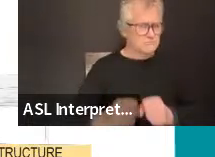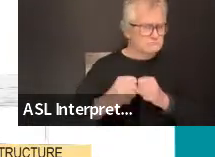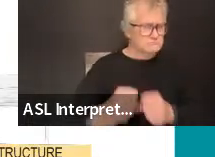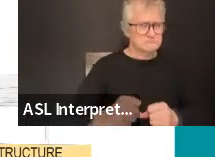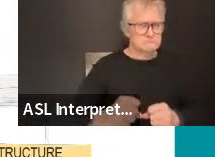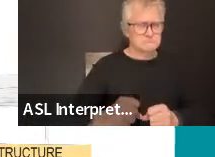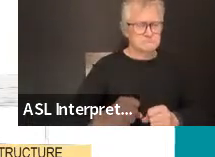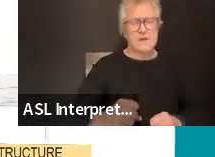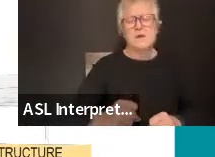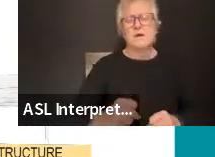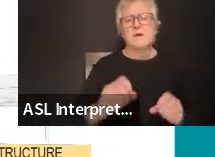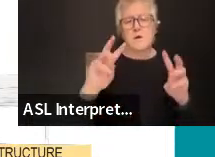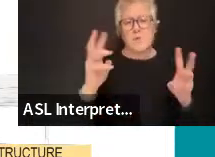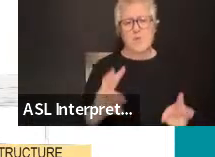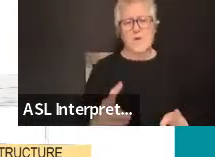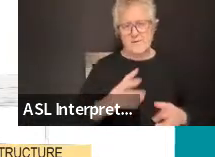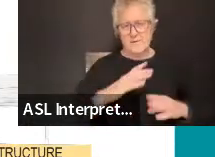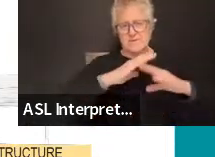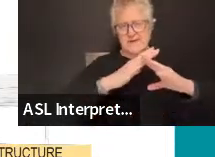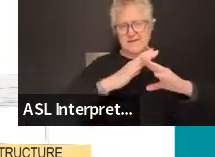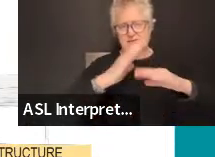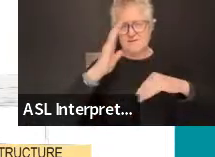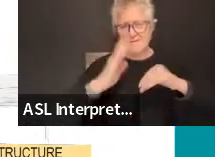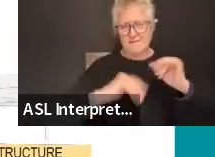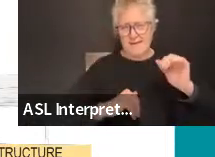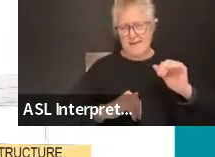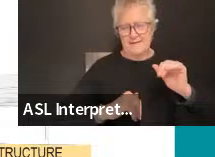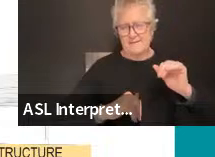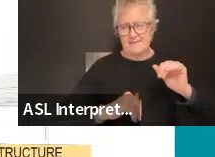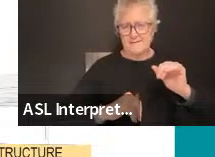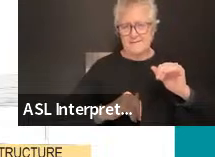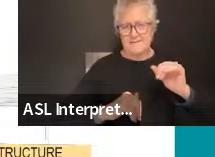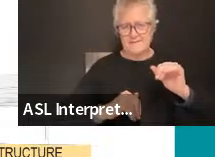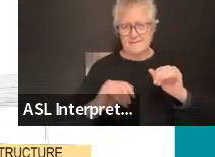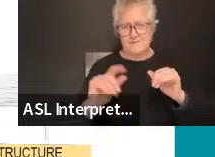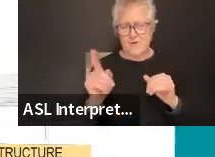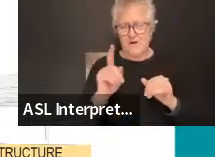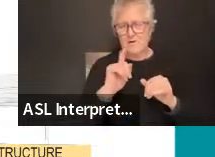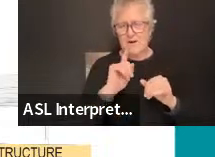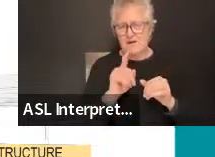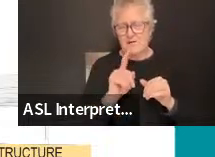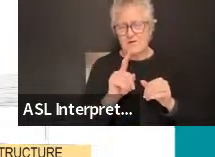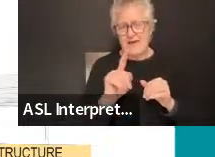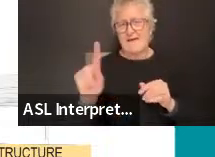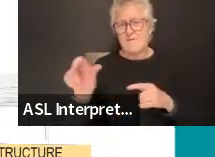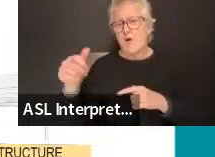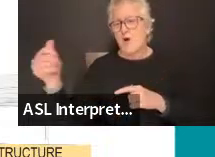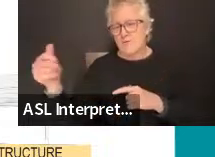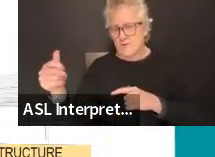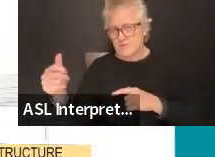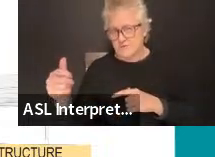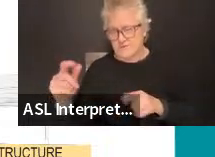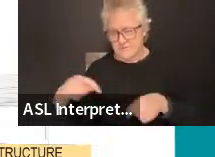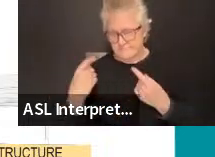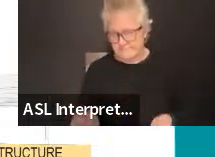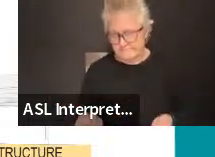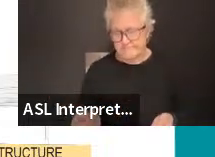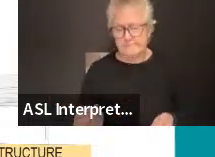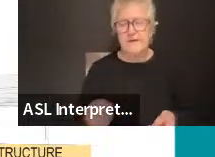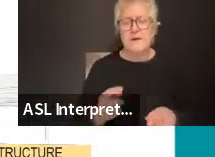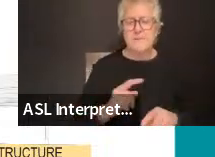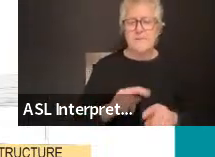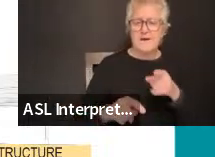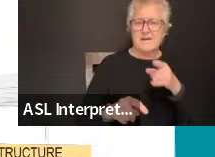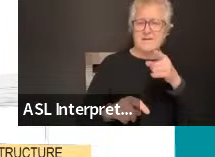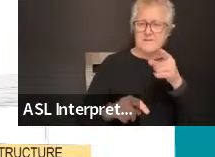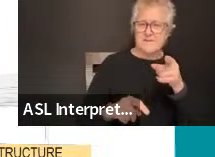than you're used to on sort of at-grade light rail station. This is really going to be more like a station you'd see